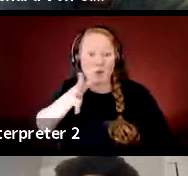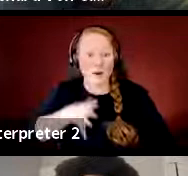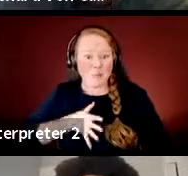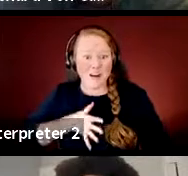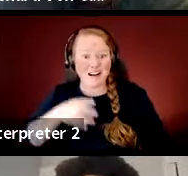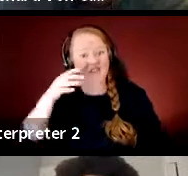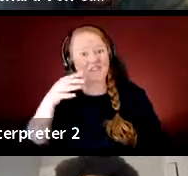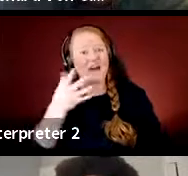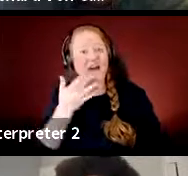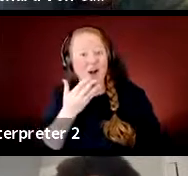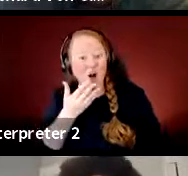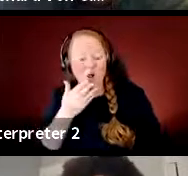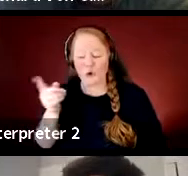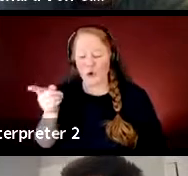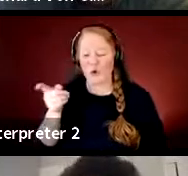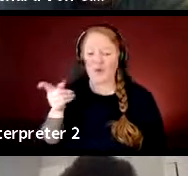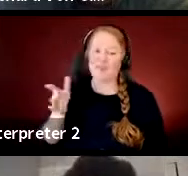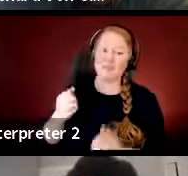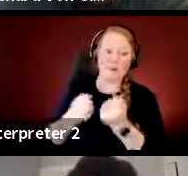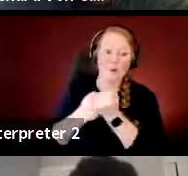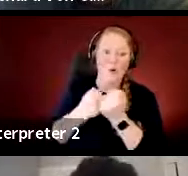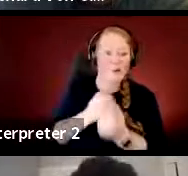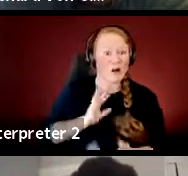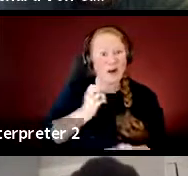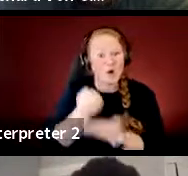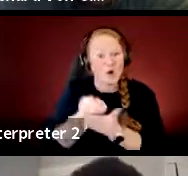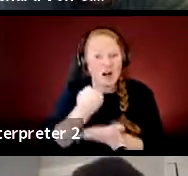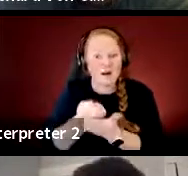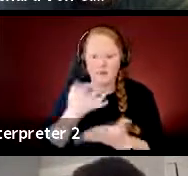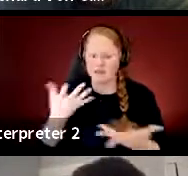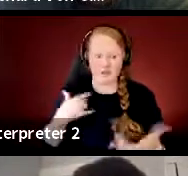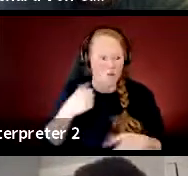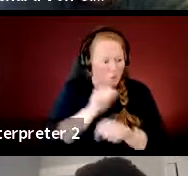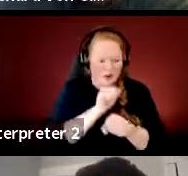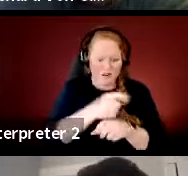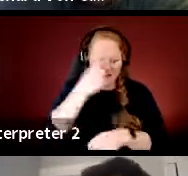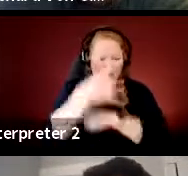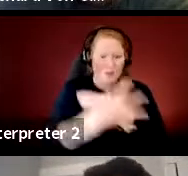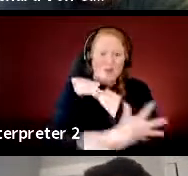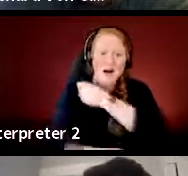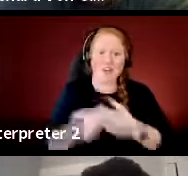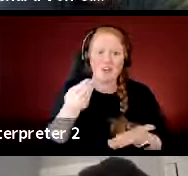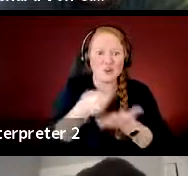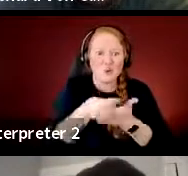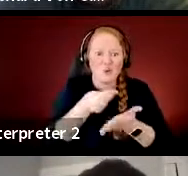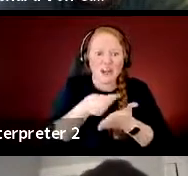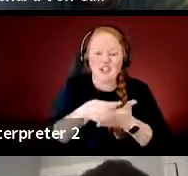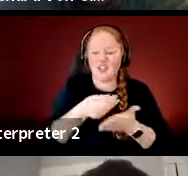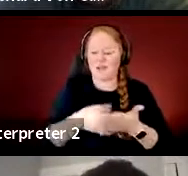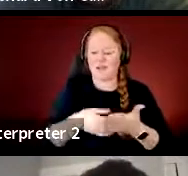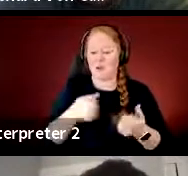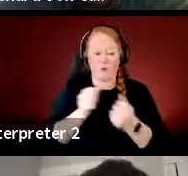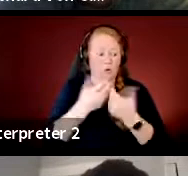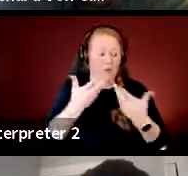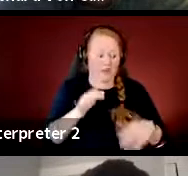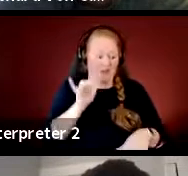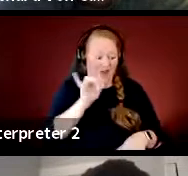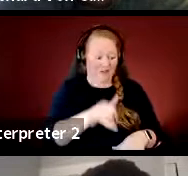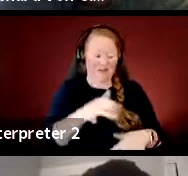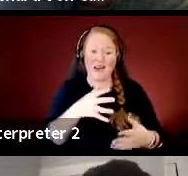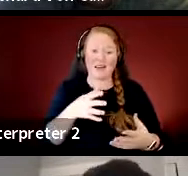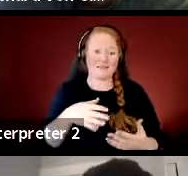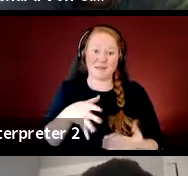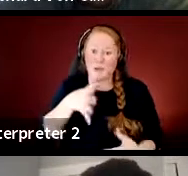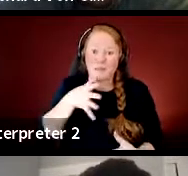our city's care economy, working on poverty wages. Without them, many families and single moms opt out of the labor force completely.